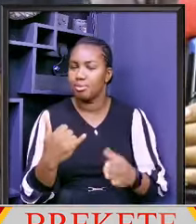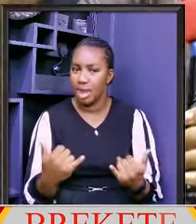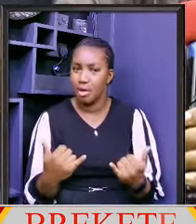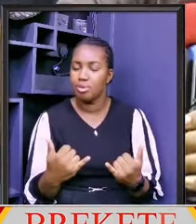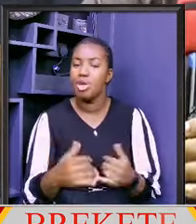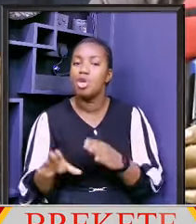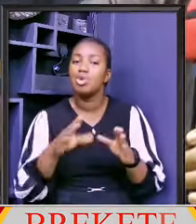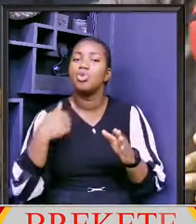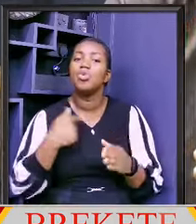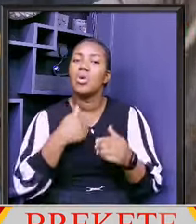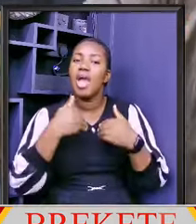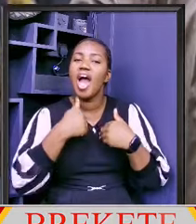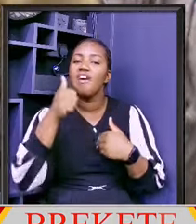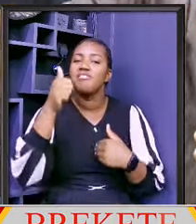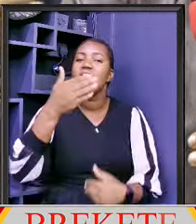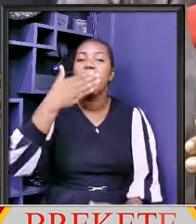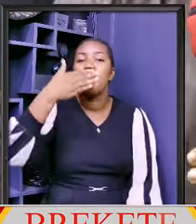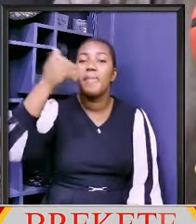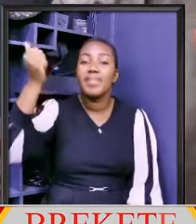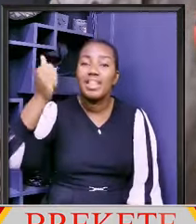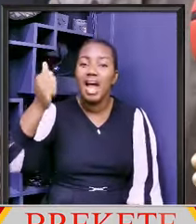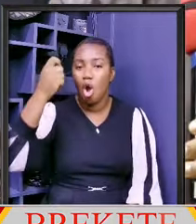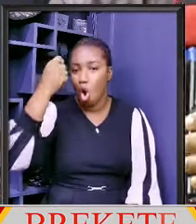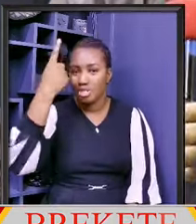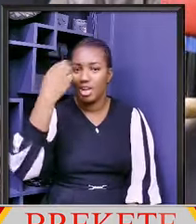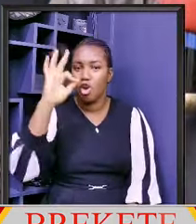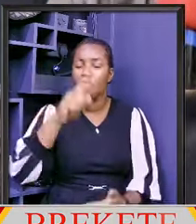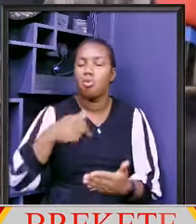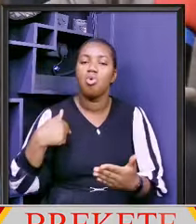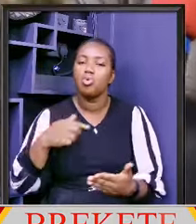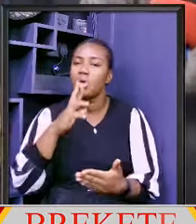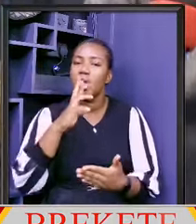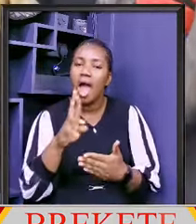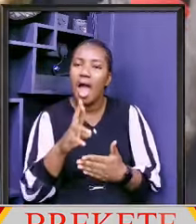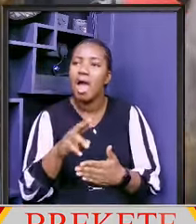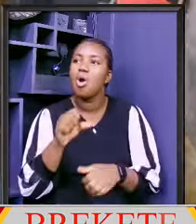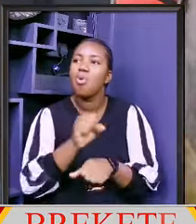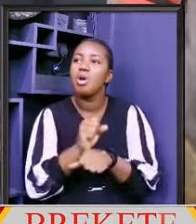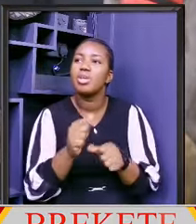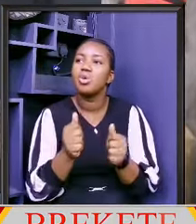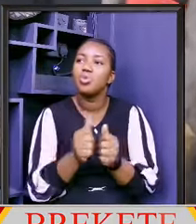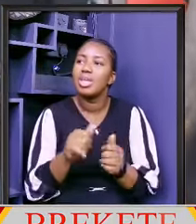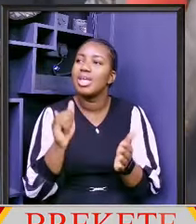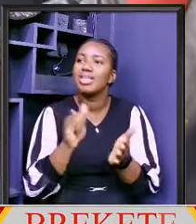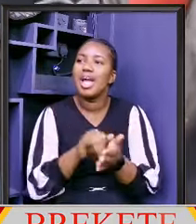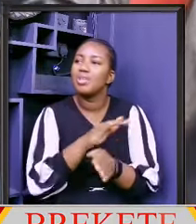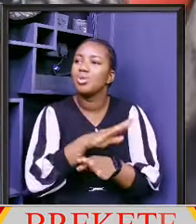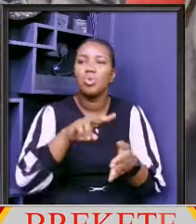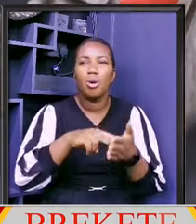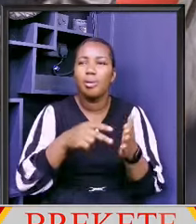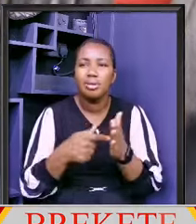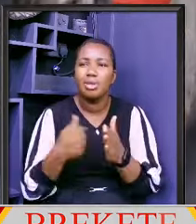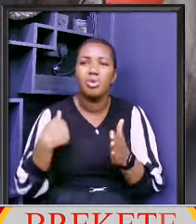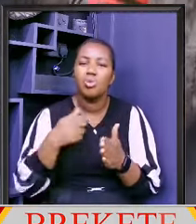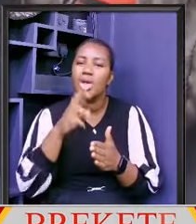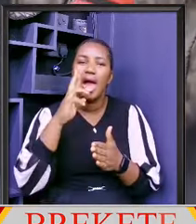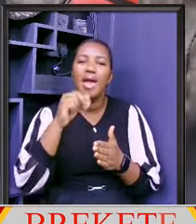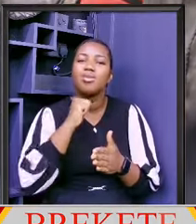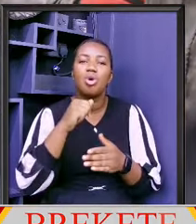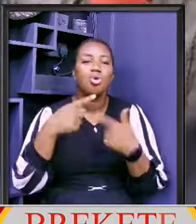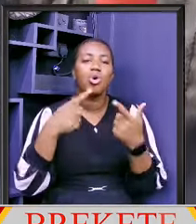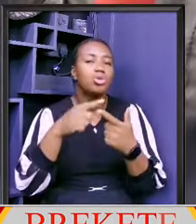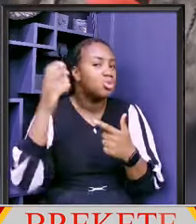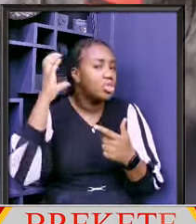Do we have a better understanding of what we are dealing with? Yes, sir. That does not mean that we are not going to